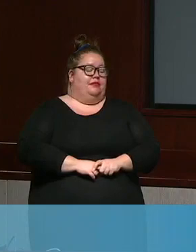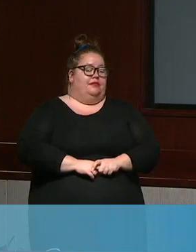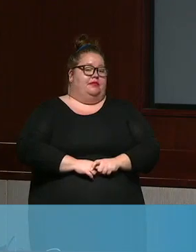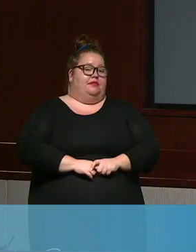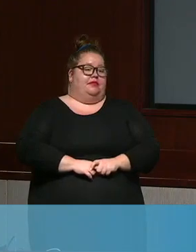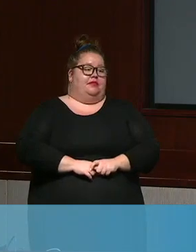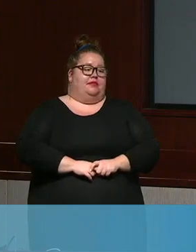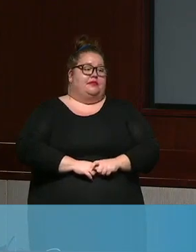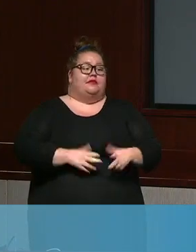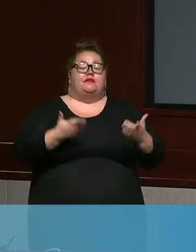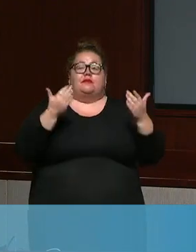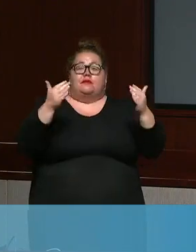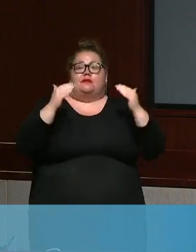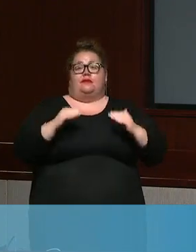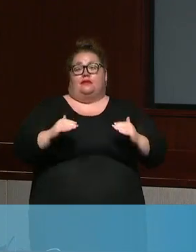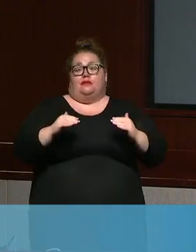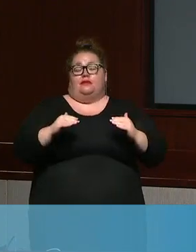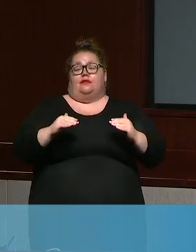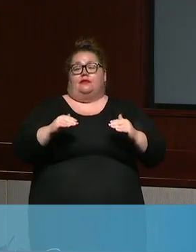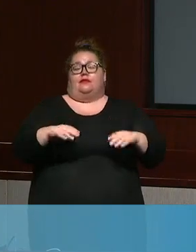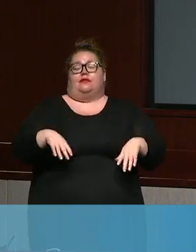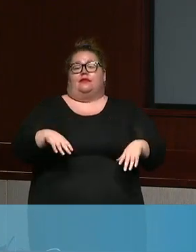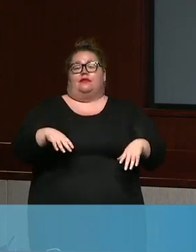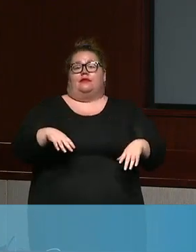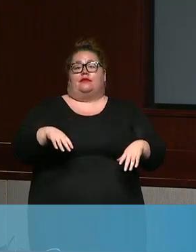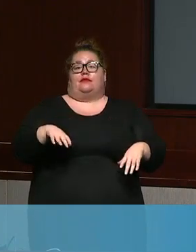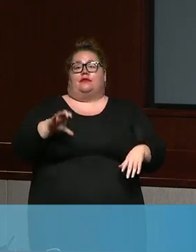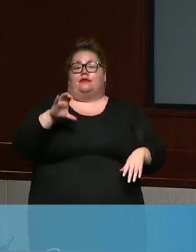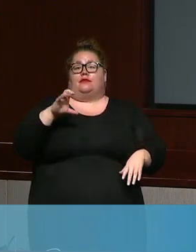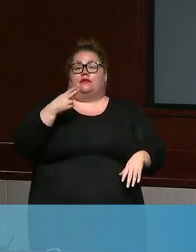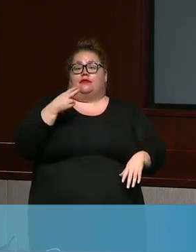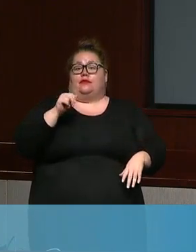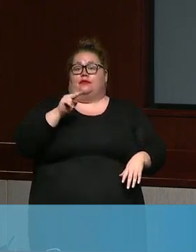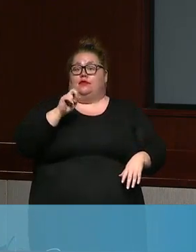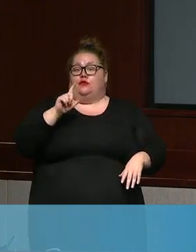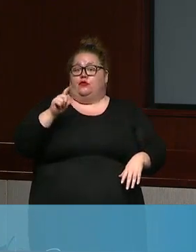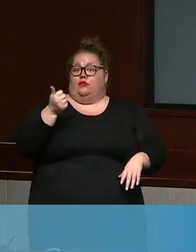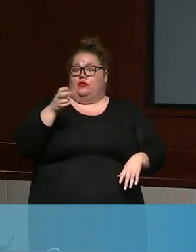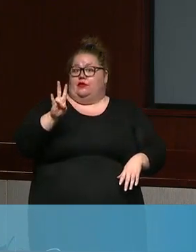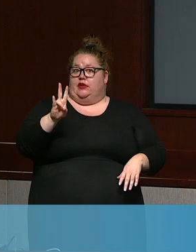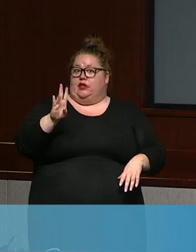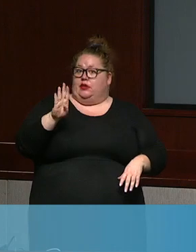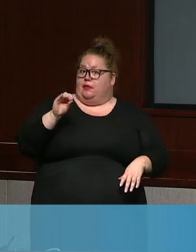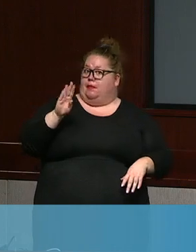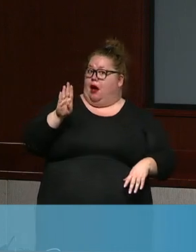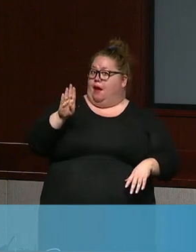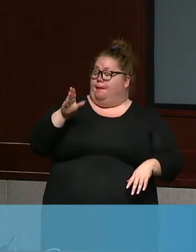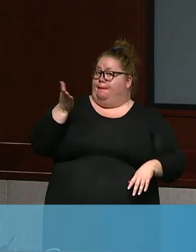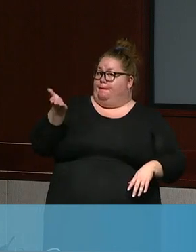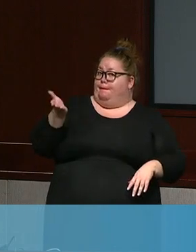Okay, the next outlet that we skipped over earlier was Channel 17. Bob, are you on the line?